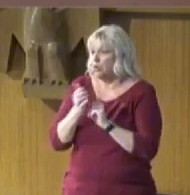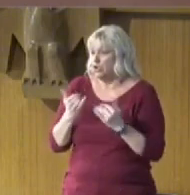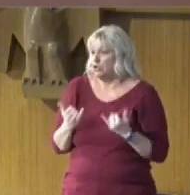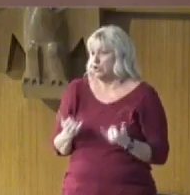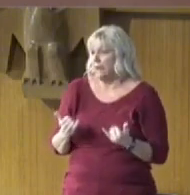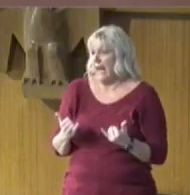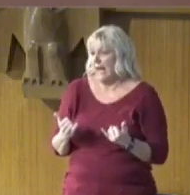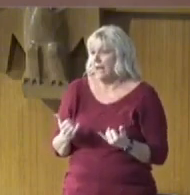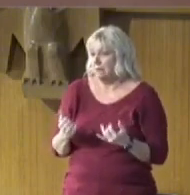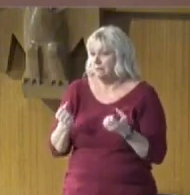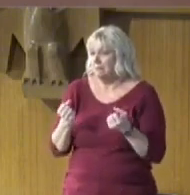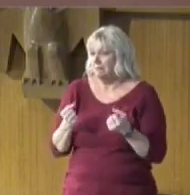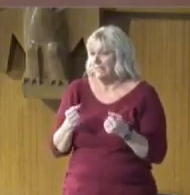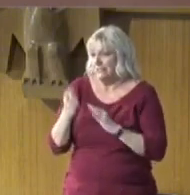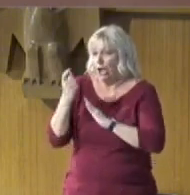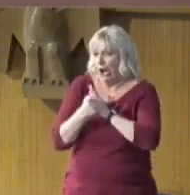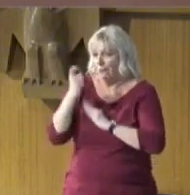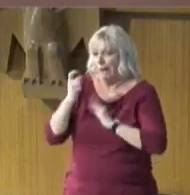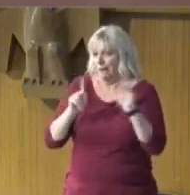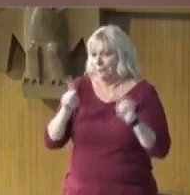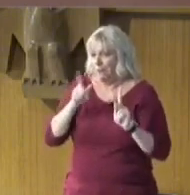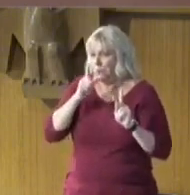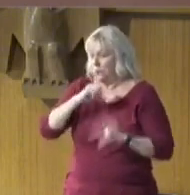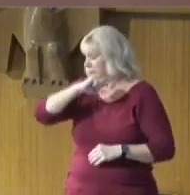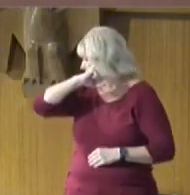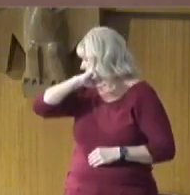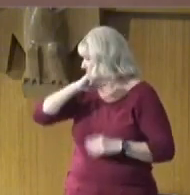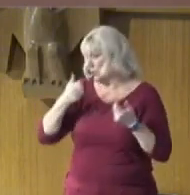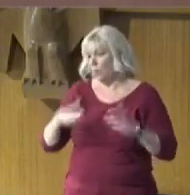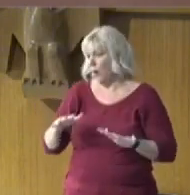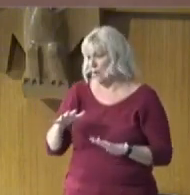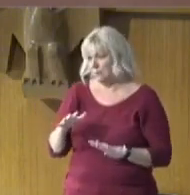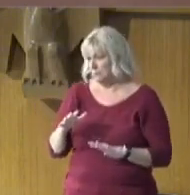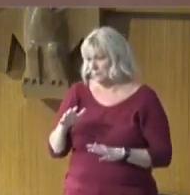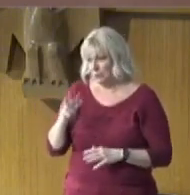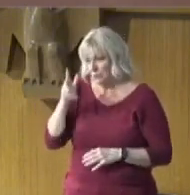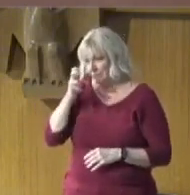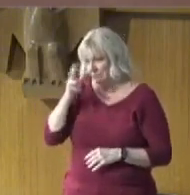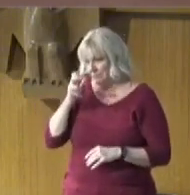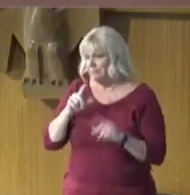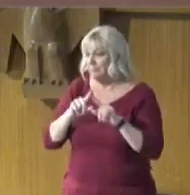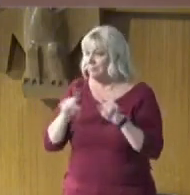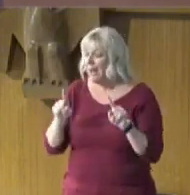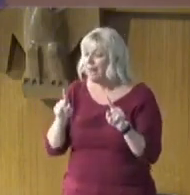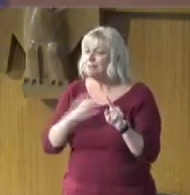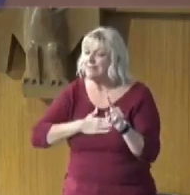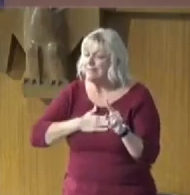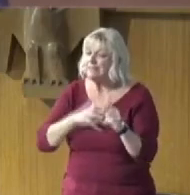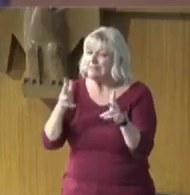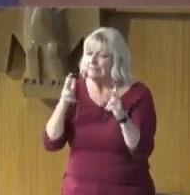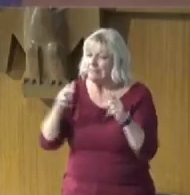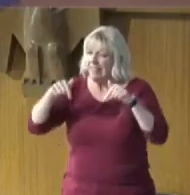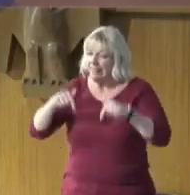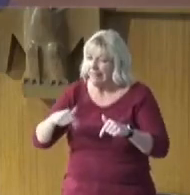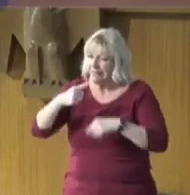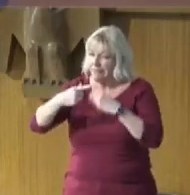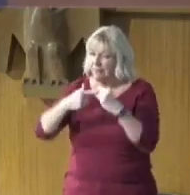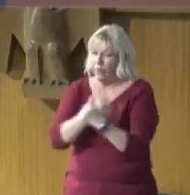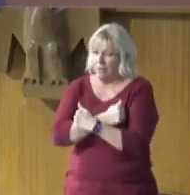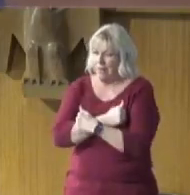about to say next. But I am asking you to hear me out because this is a sermon about loving people who are not like